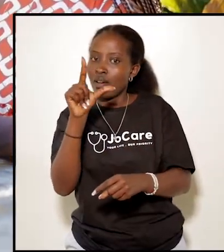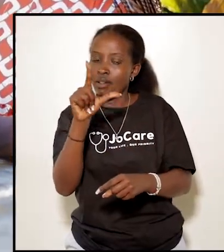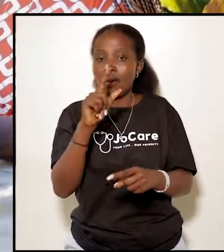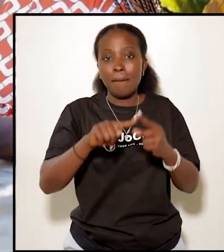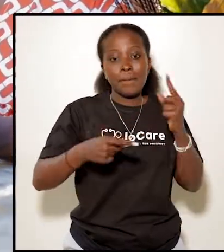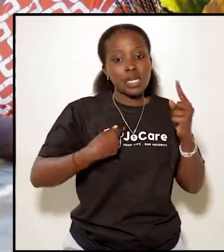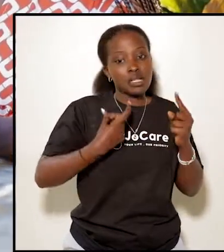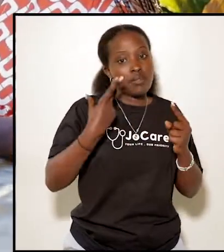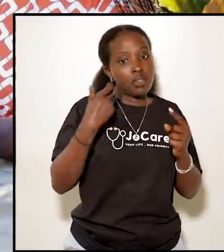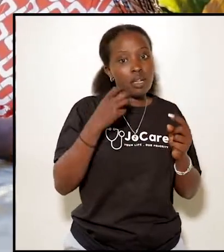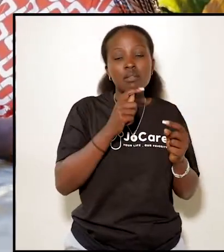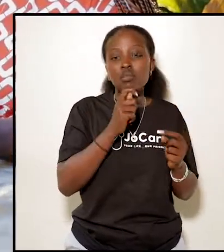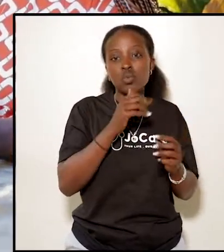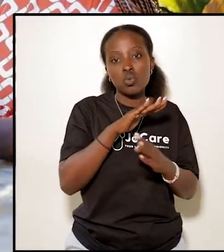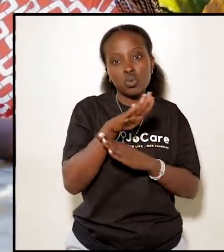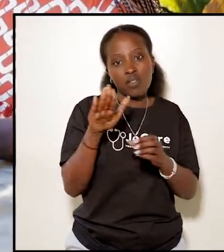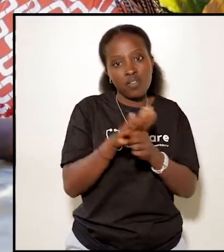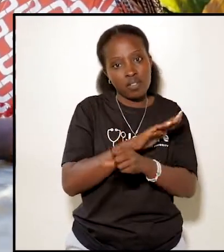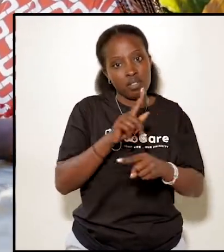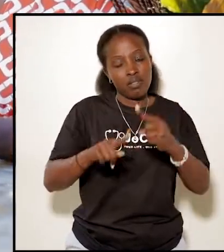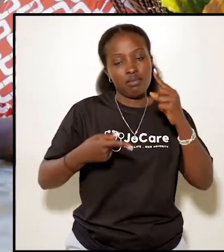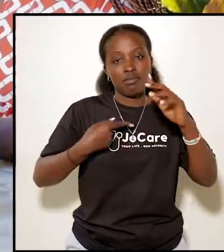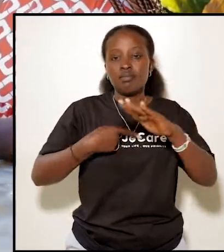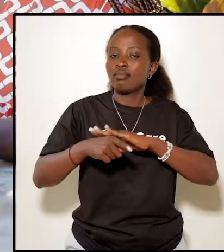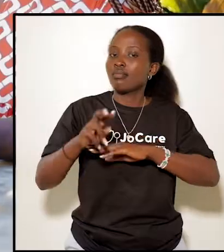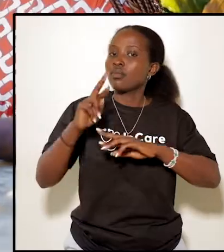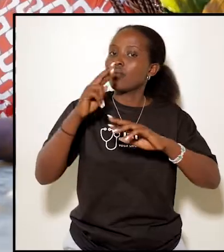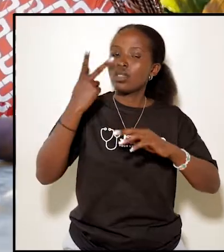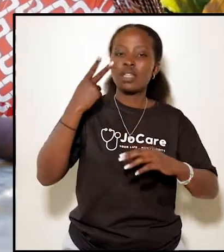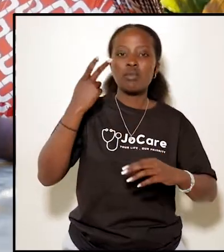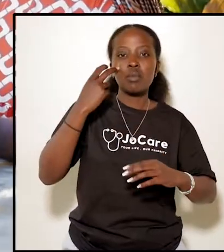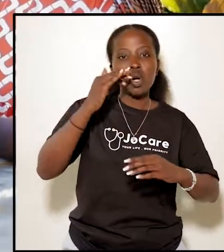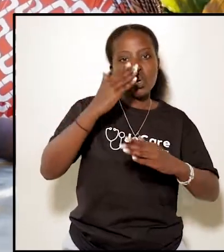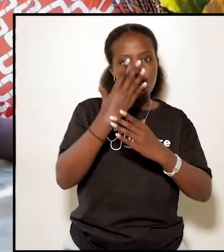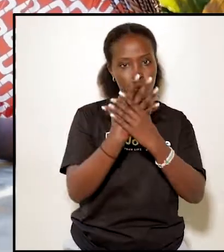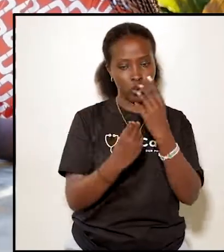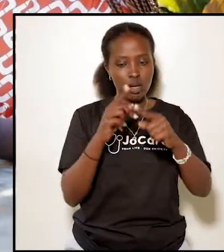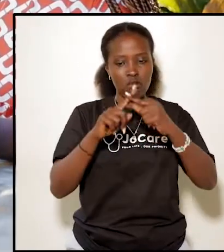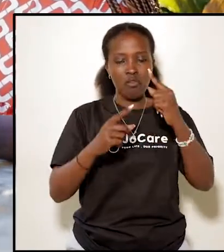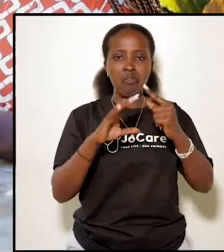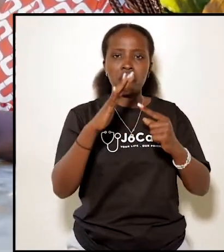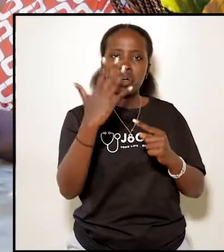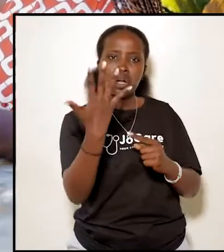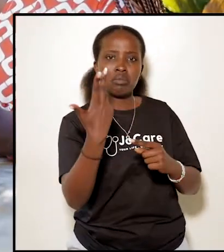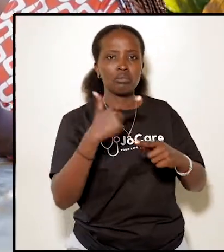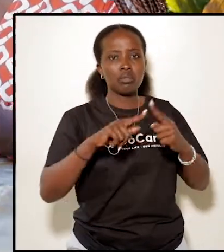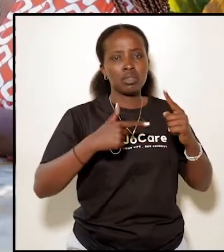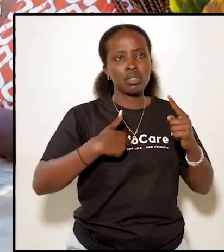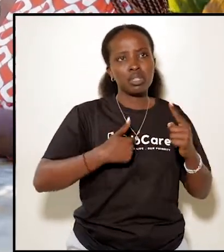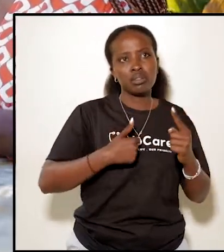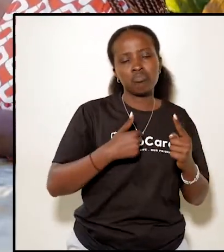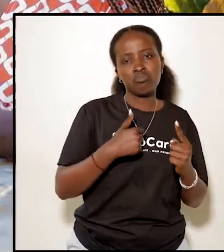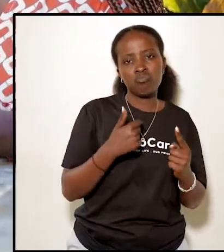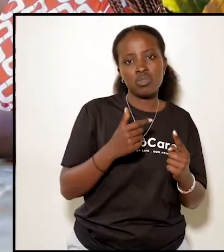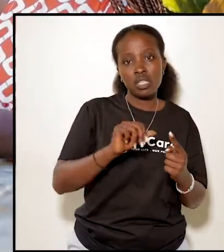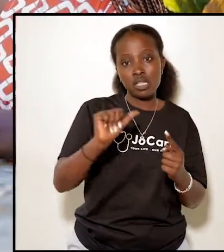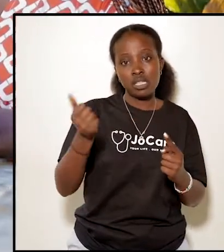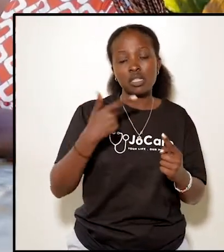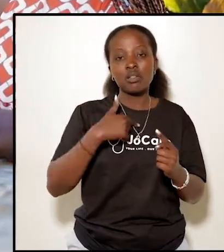the evidence, the occurrence is low. But then if you're above 35, then that's why we